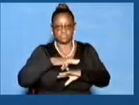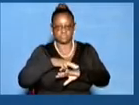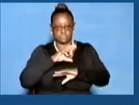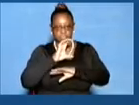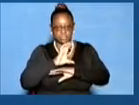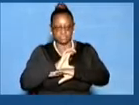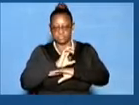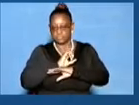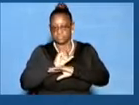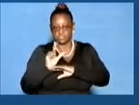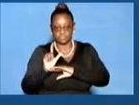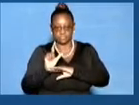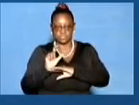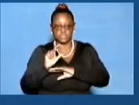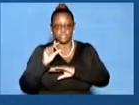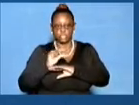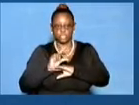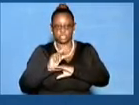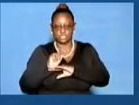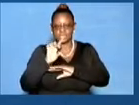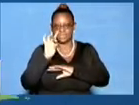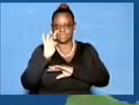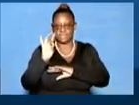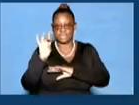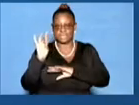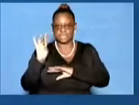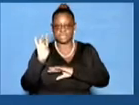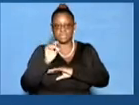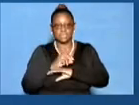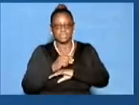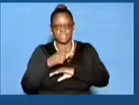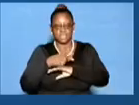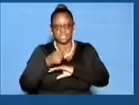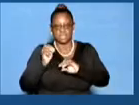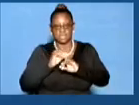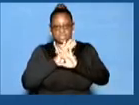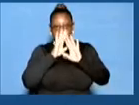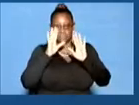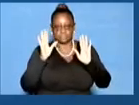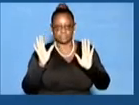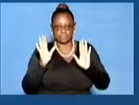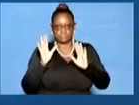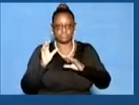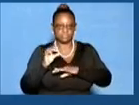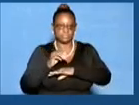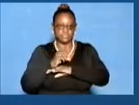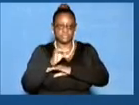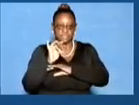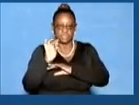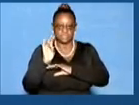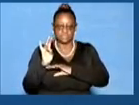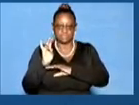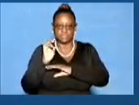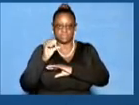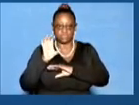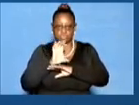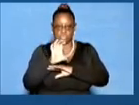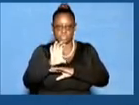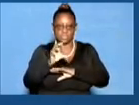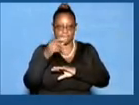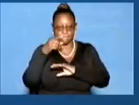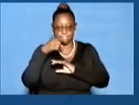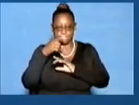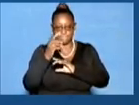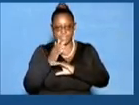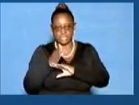Salvador, and Rum Key. Georgetown, Exuma, 88 degrees. 87 in Rigel Island, Clarenstown, Long Island, Crooked Island, Betsy